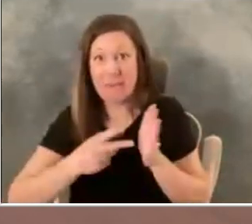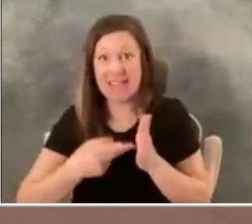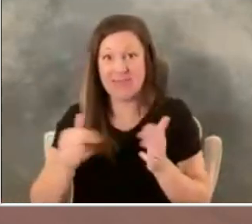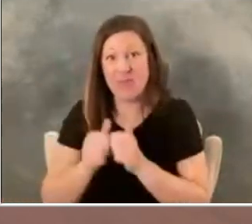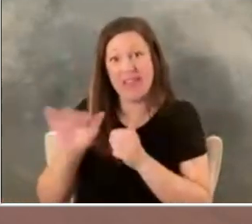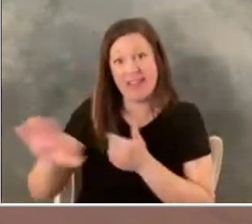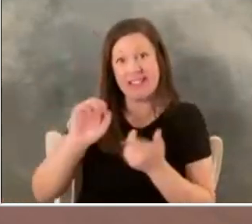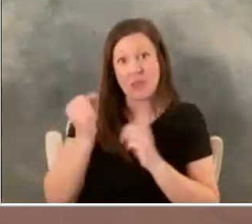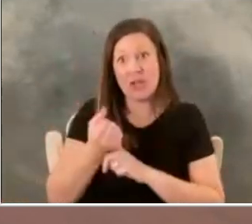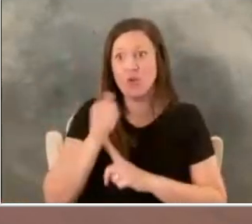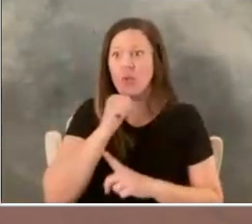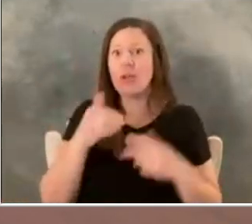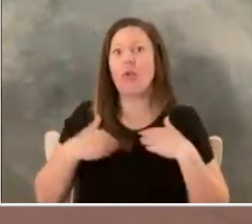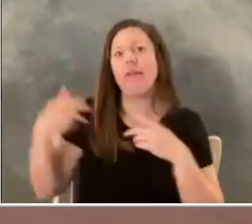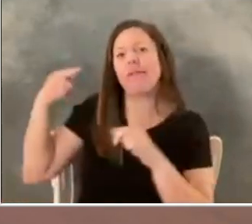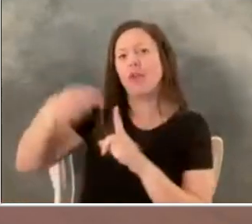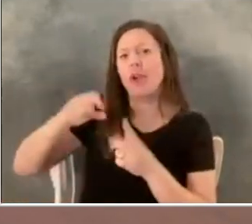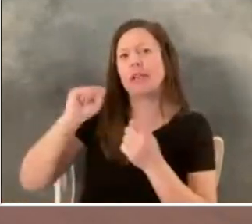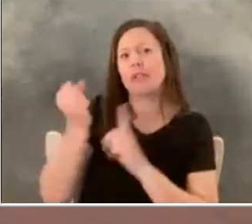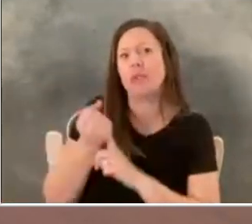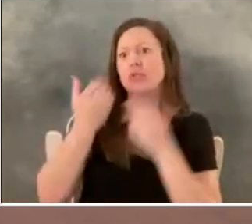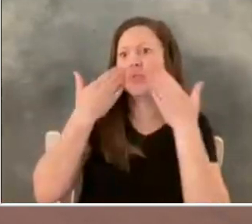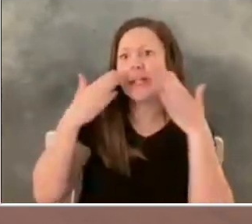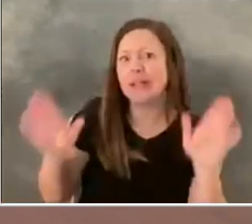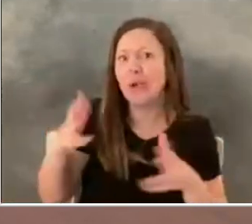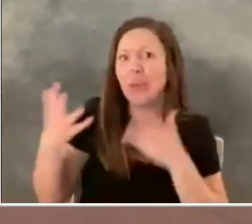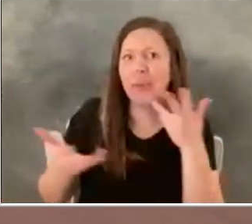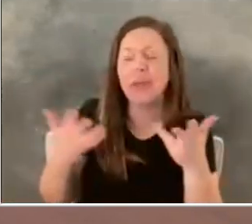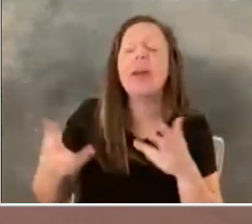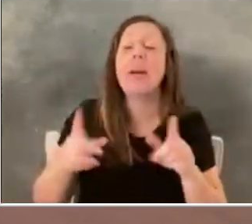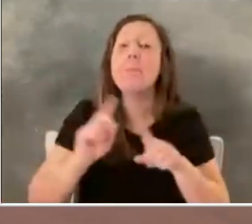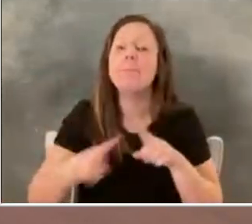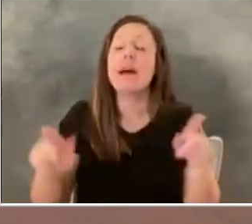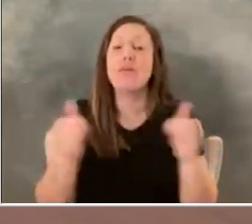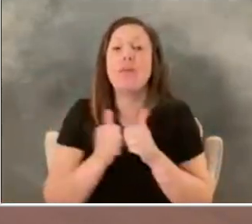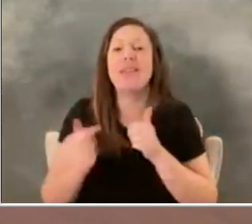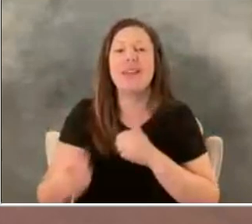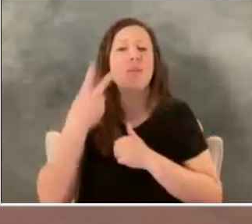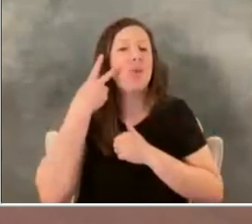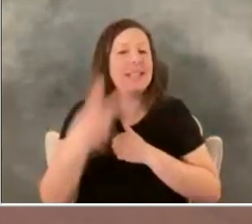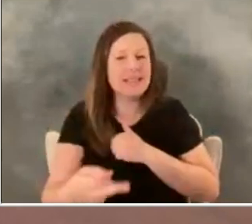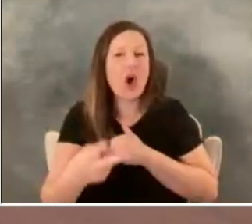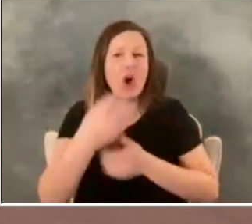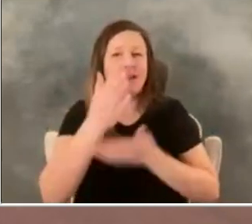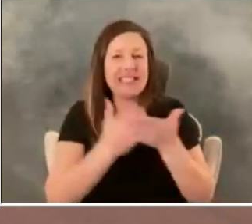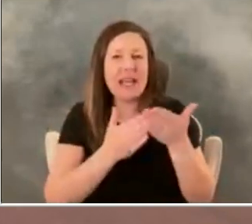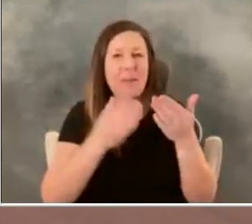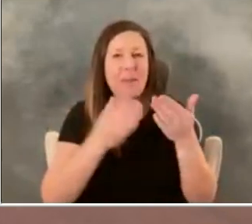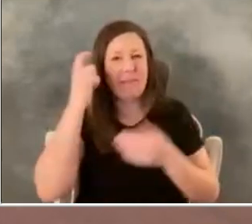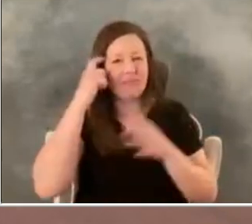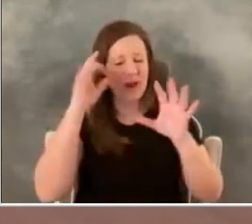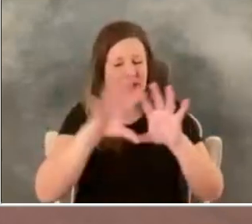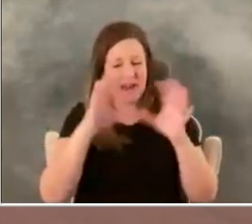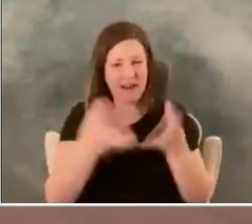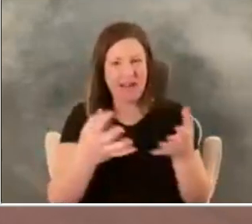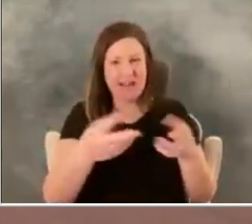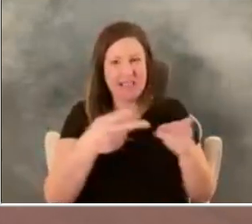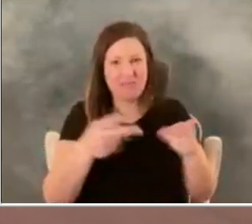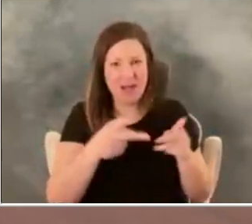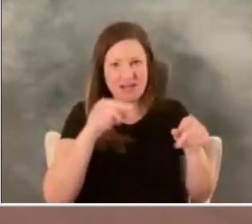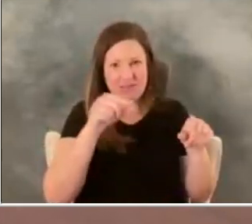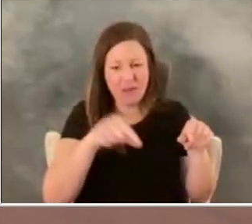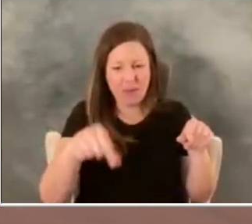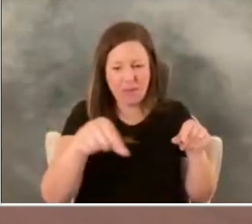see is a set of lesions in the brain which themselves may cause an adverse event. So we would jump on that very